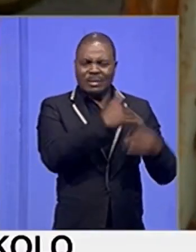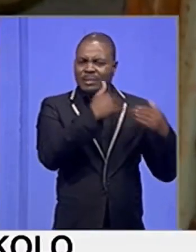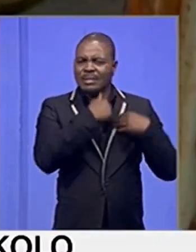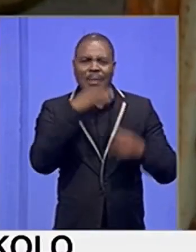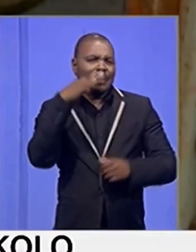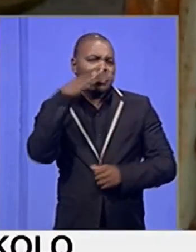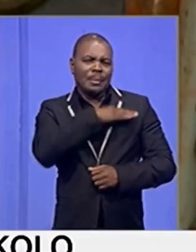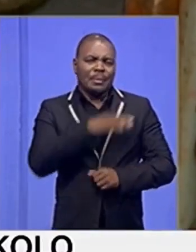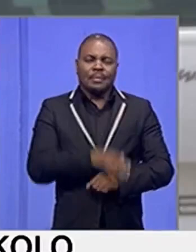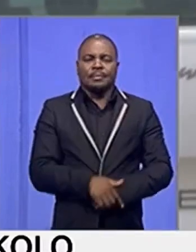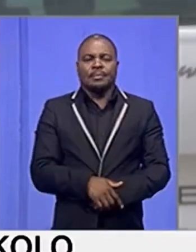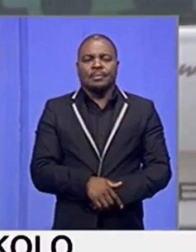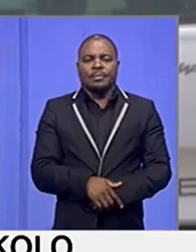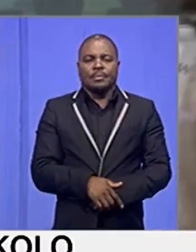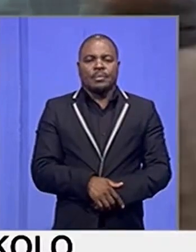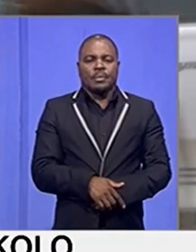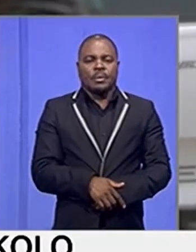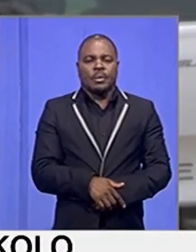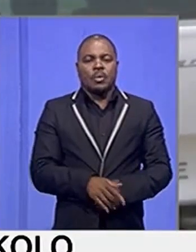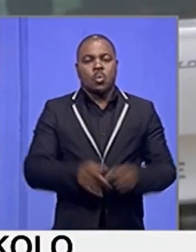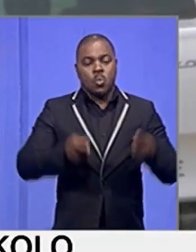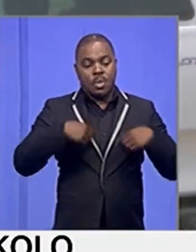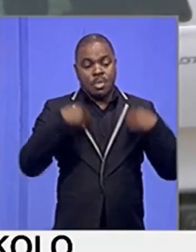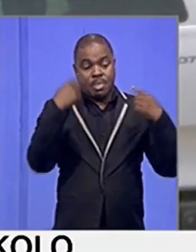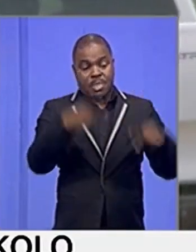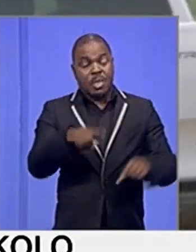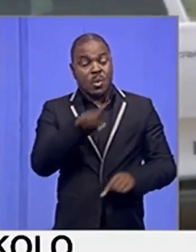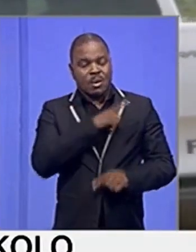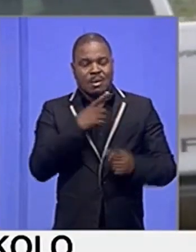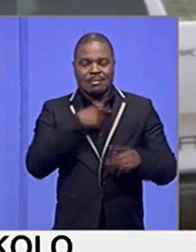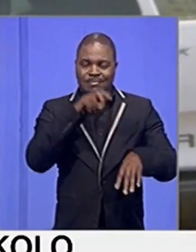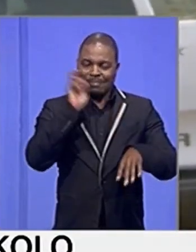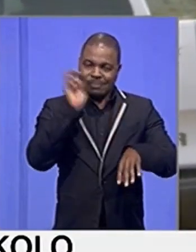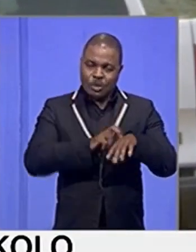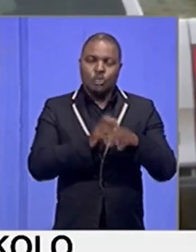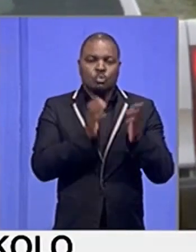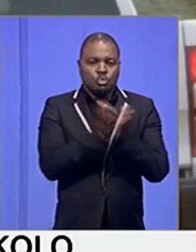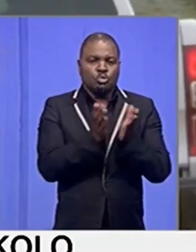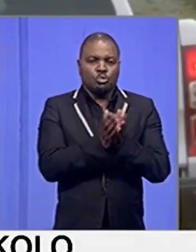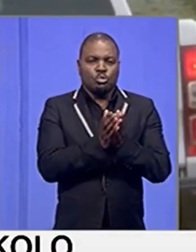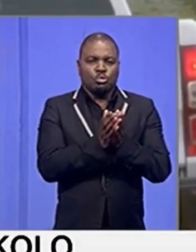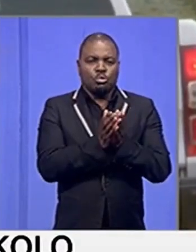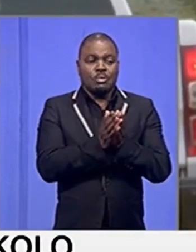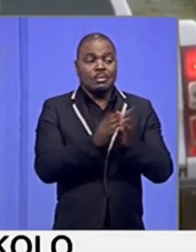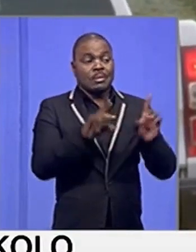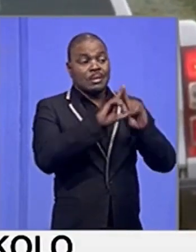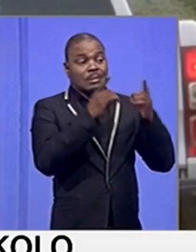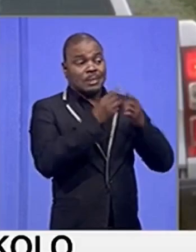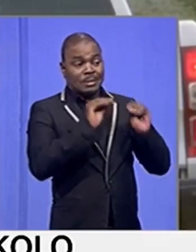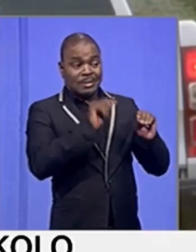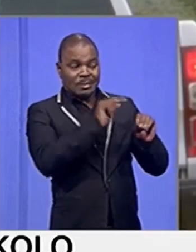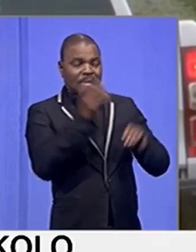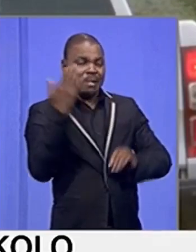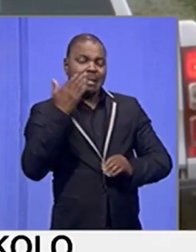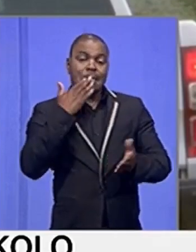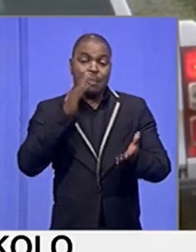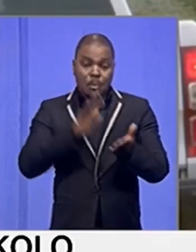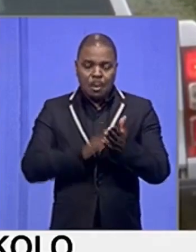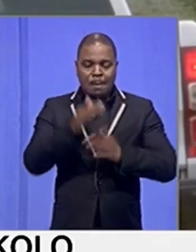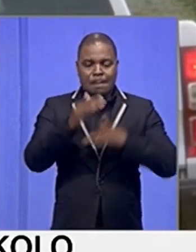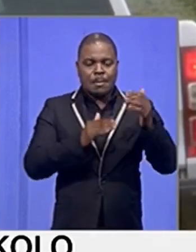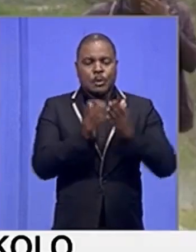barutwana kotsing. We are here for the school. Since the Department of Education promised us to build us the